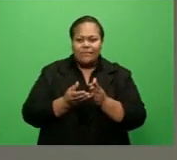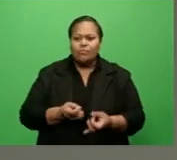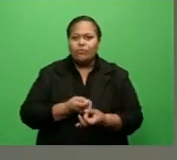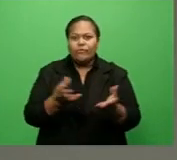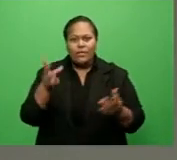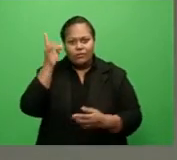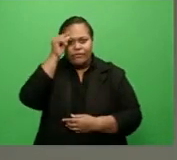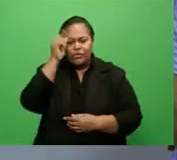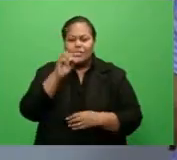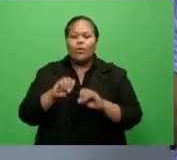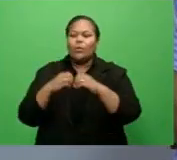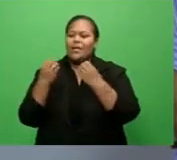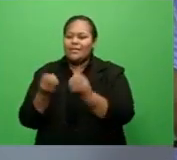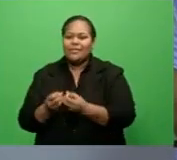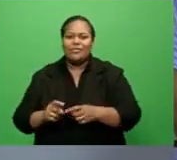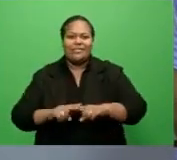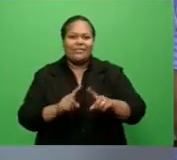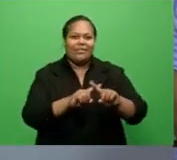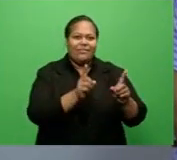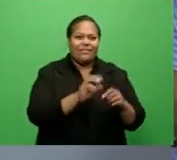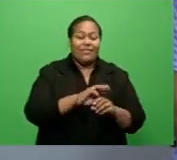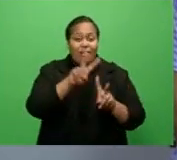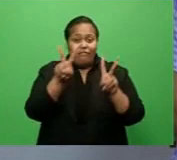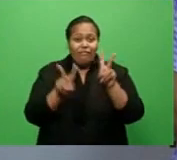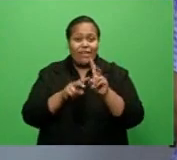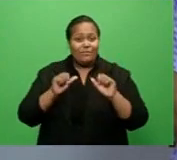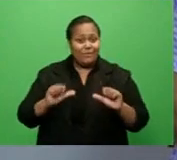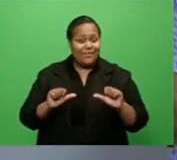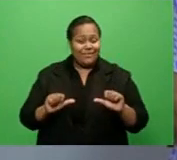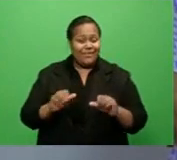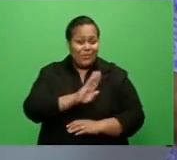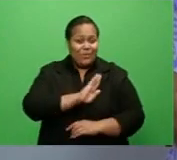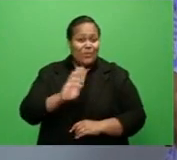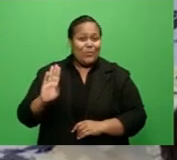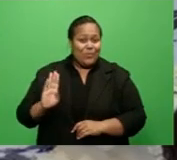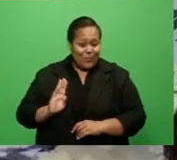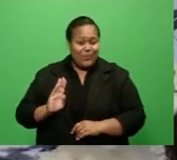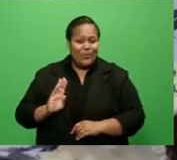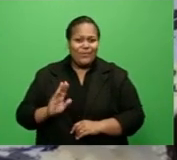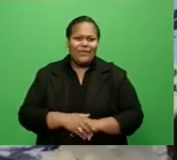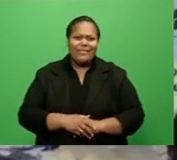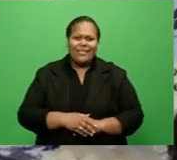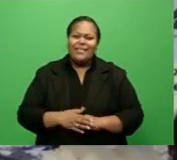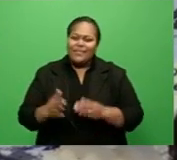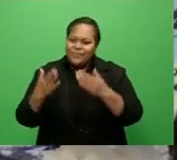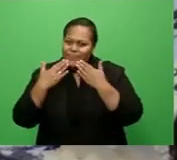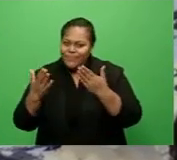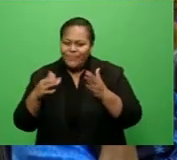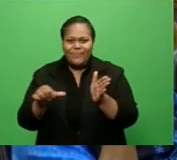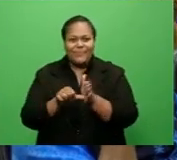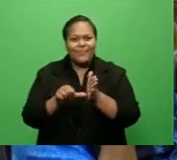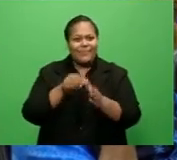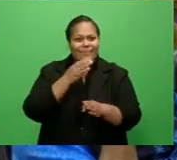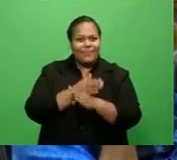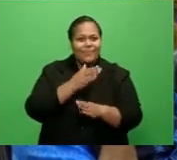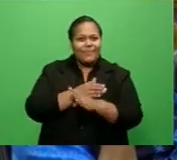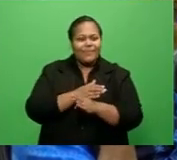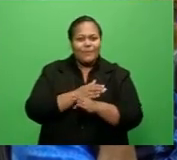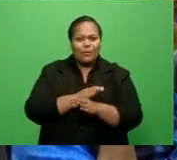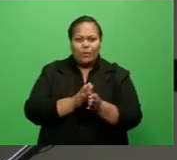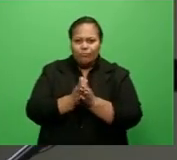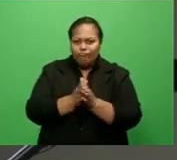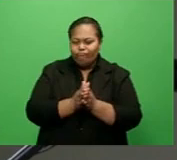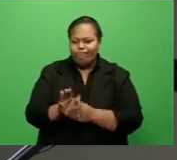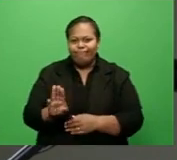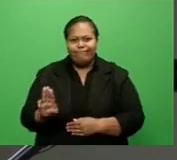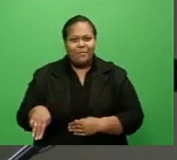their organizations. Vice President of the board, Esetananda Kuitavuki, acknowledged the hard work and perseverance of its members. I'd